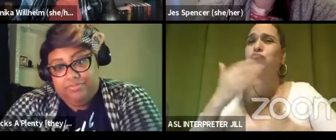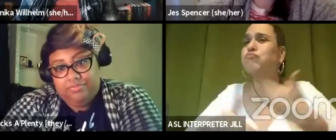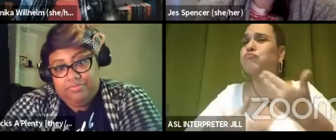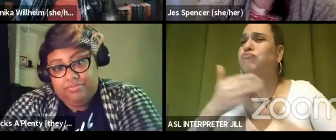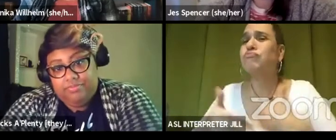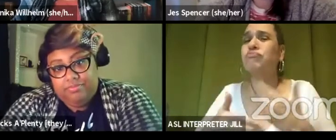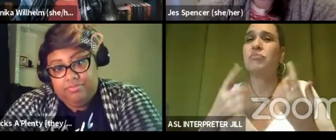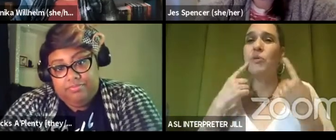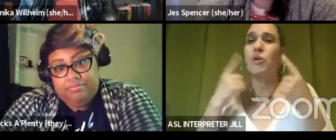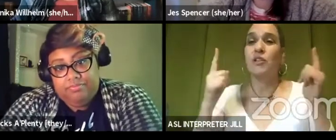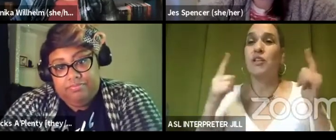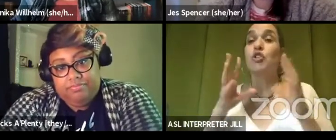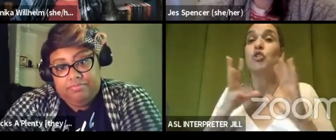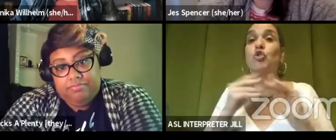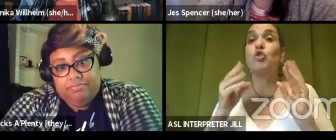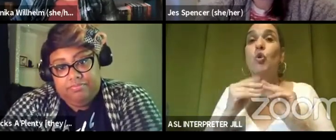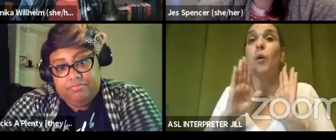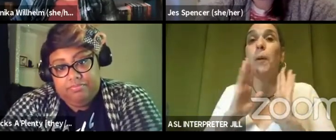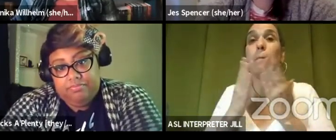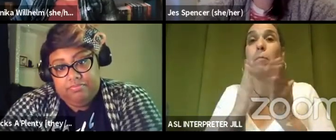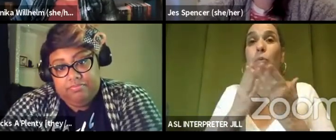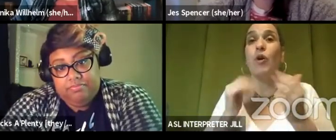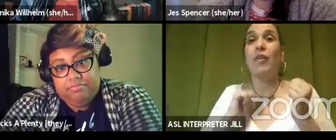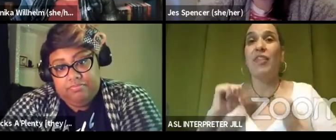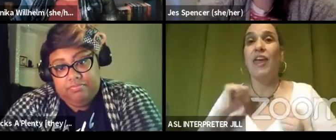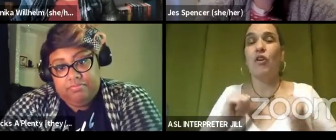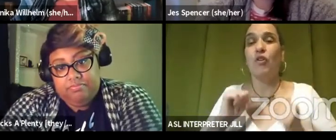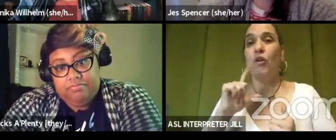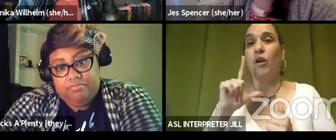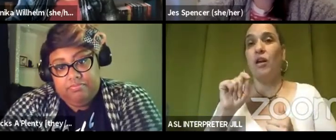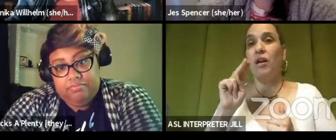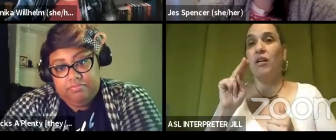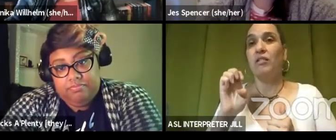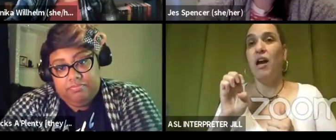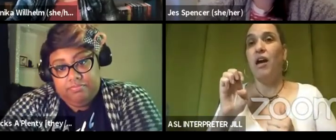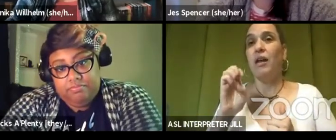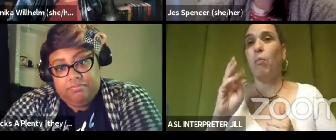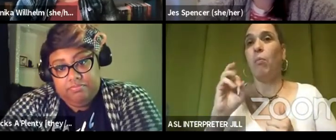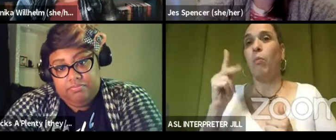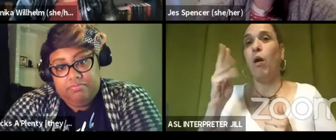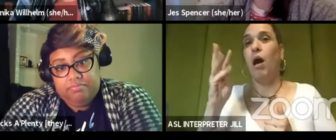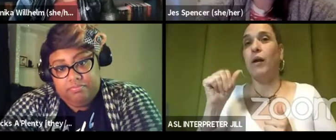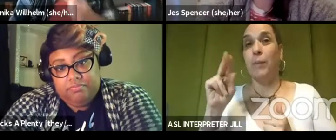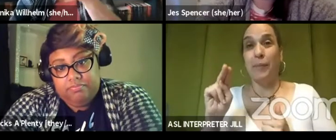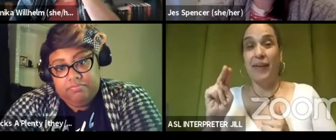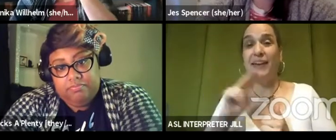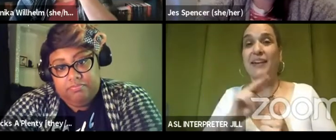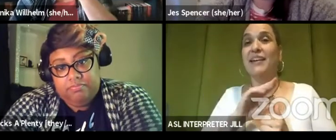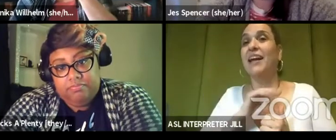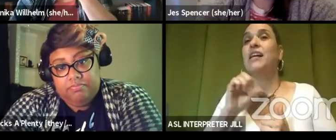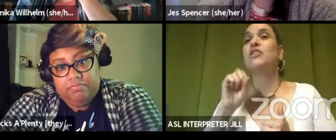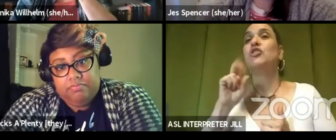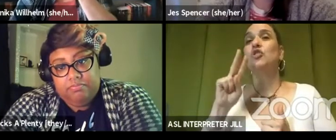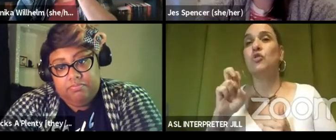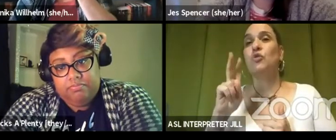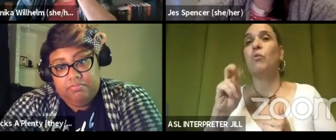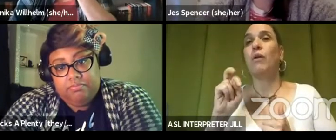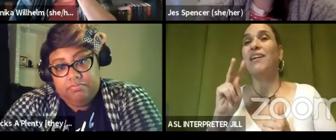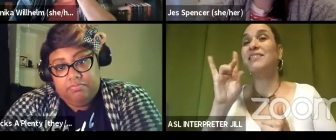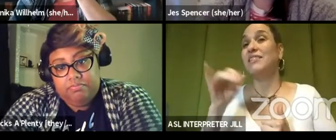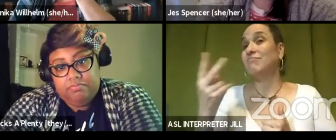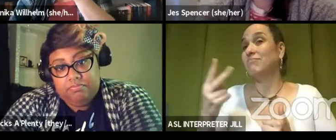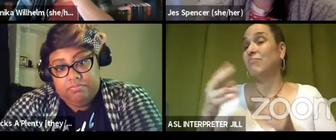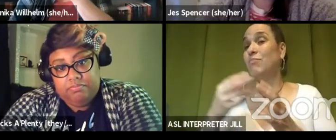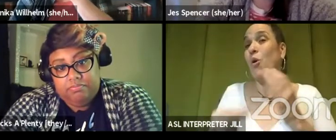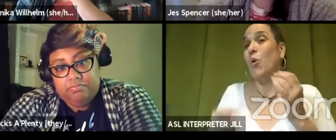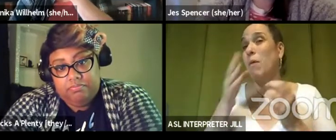And Storybook Theater, run by Lonnie Brockman and Sue Bardsley, both mothers, both with children, said, bring